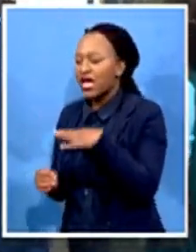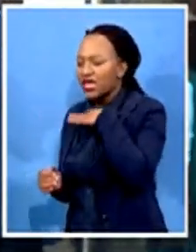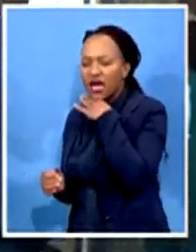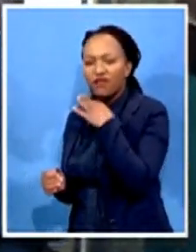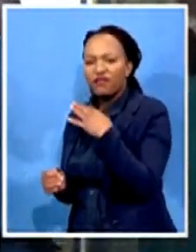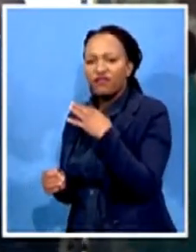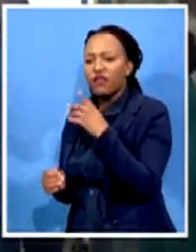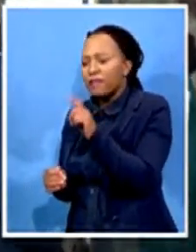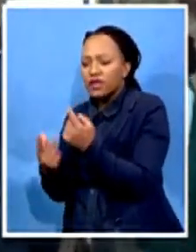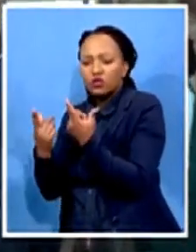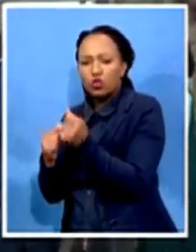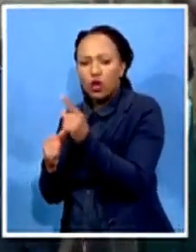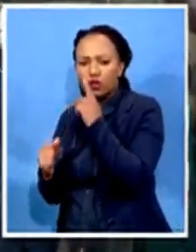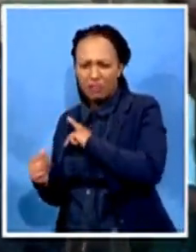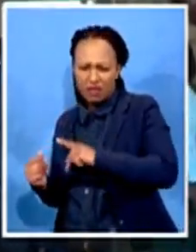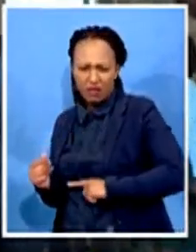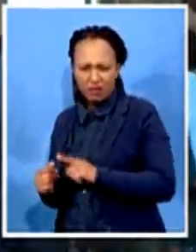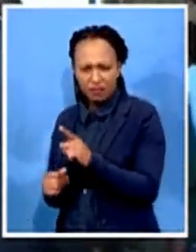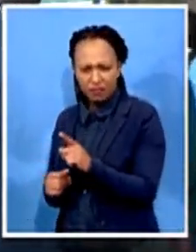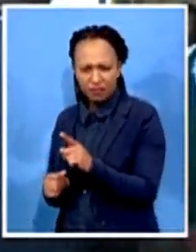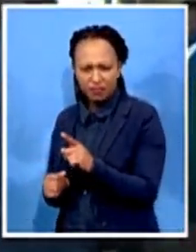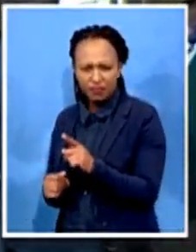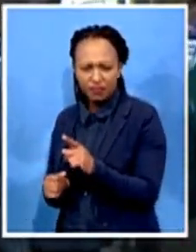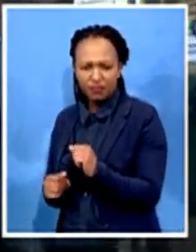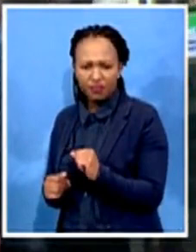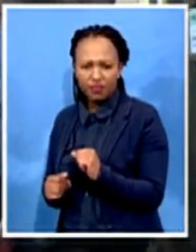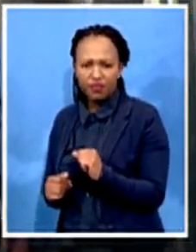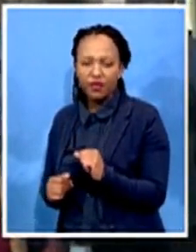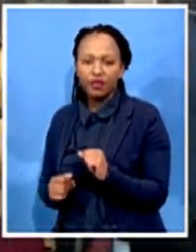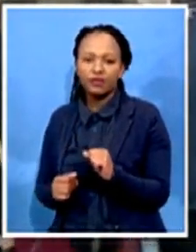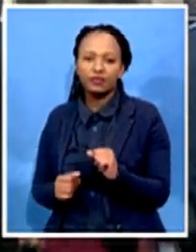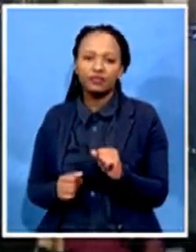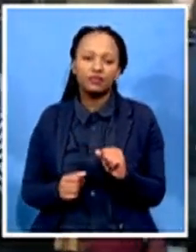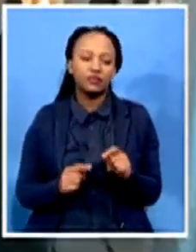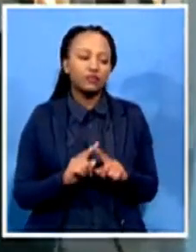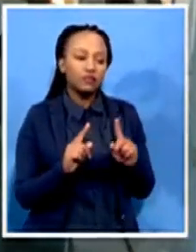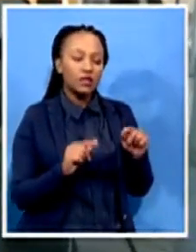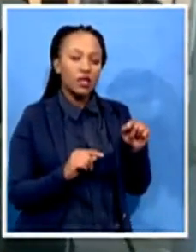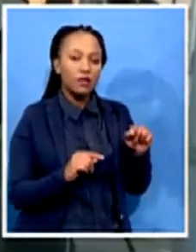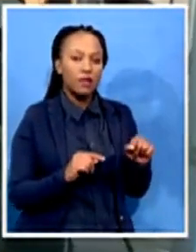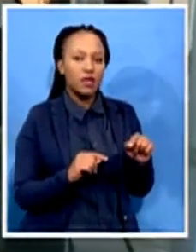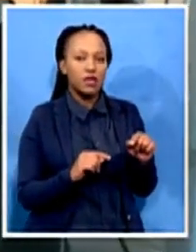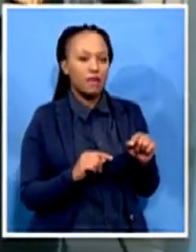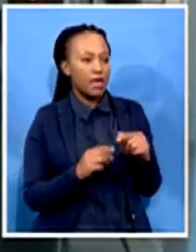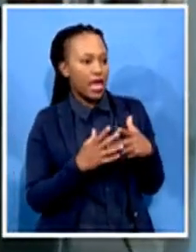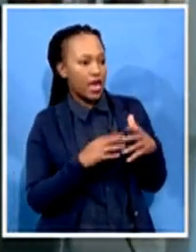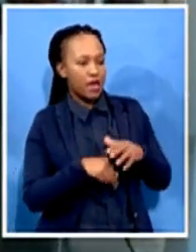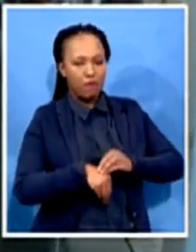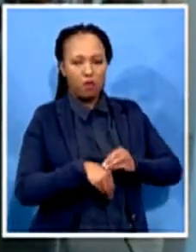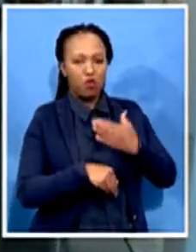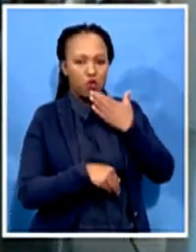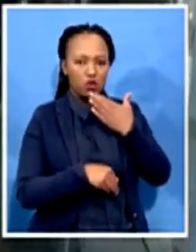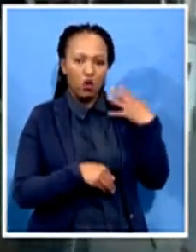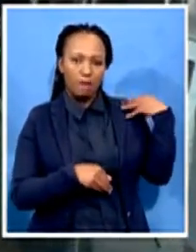Well, most certainly, and that's not because we have got a vendetta against the minister. In fact, I get along with her very well. But she has